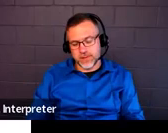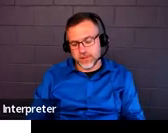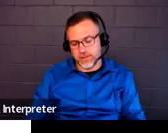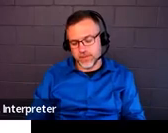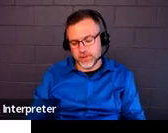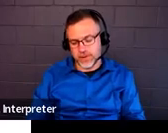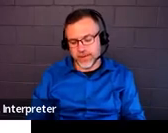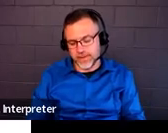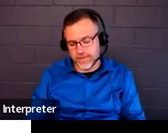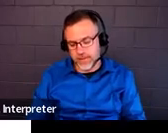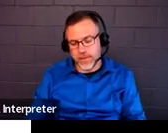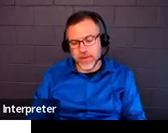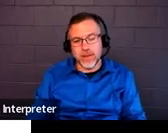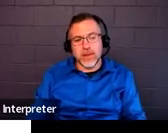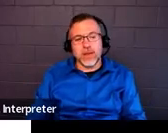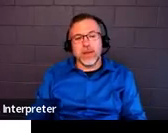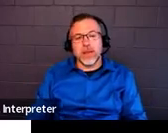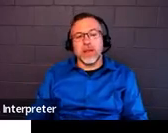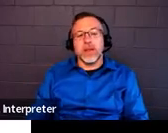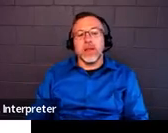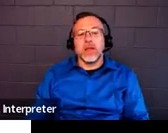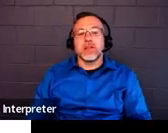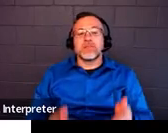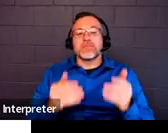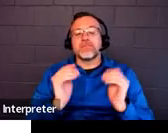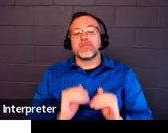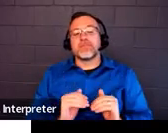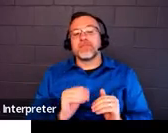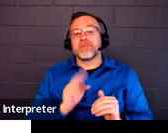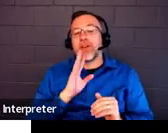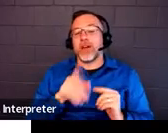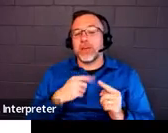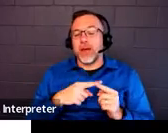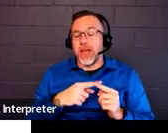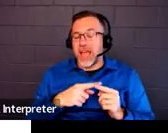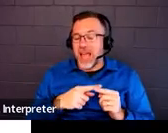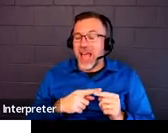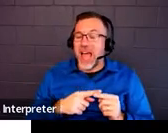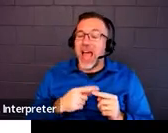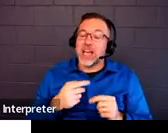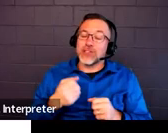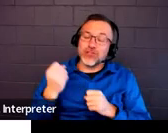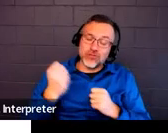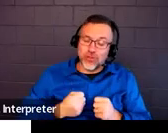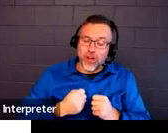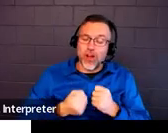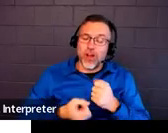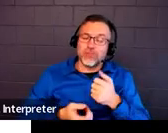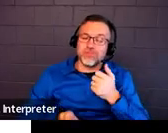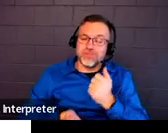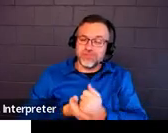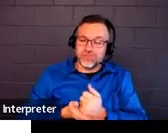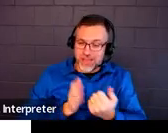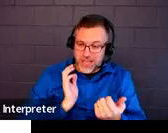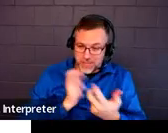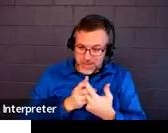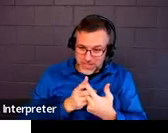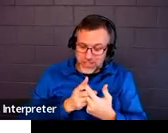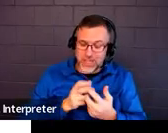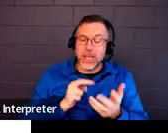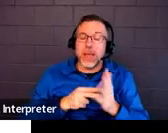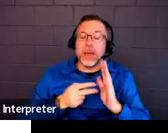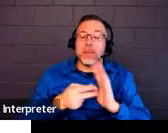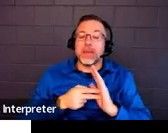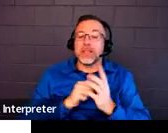when we're talking about highly accommodated, we would be looking at a one-to-one setting.